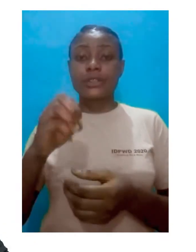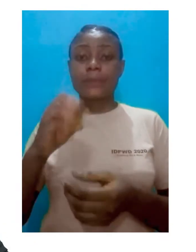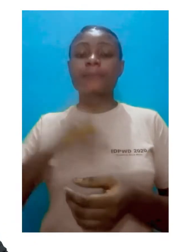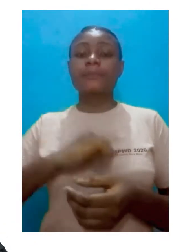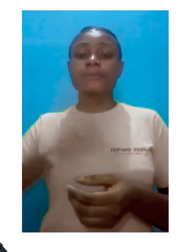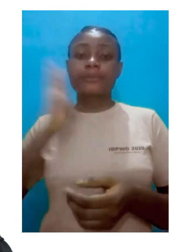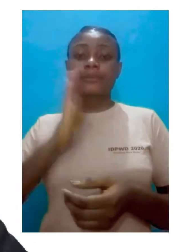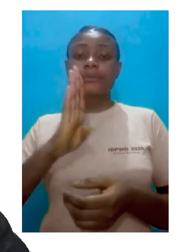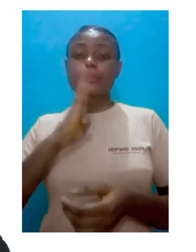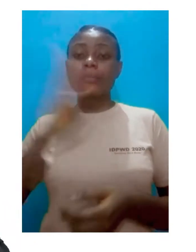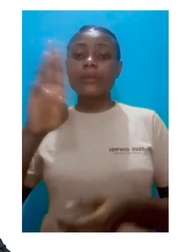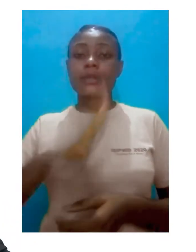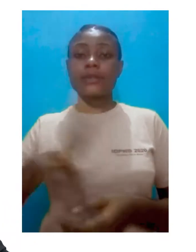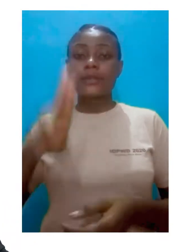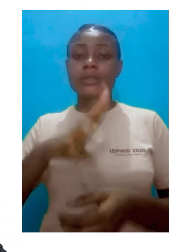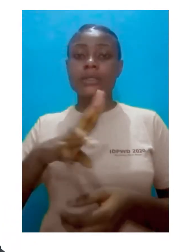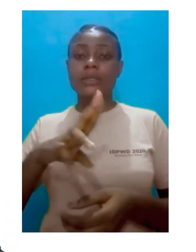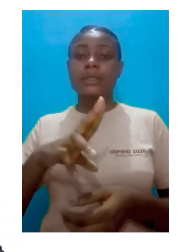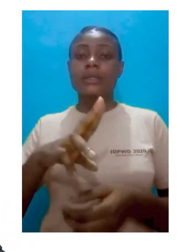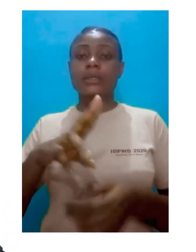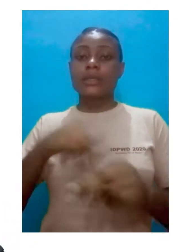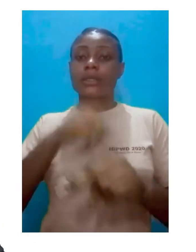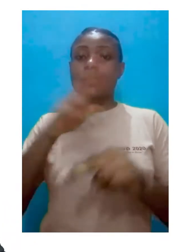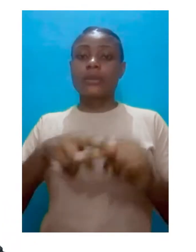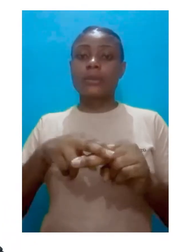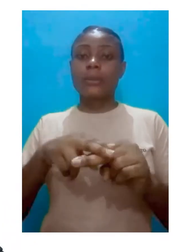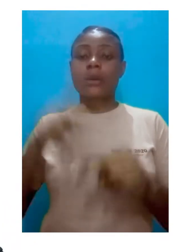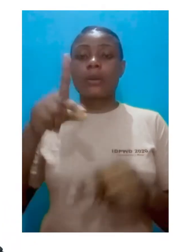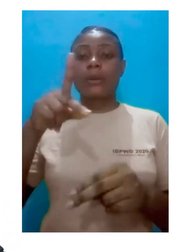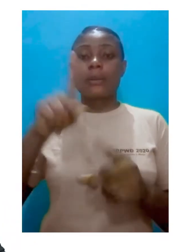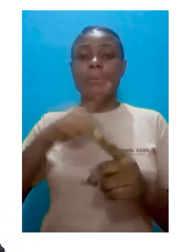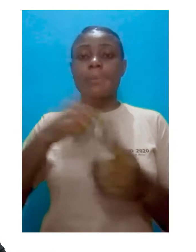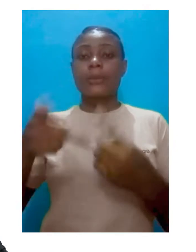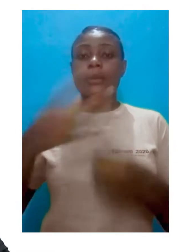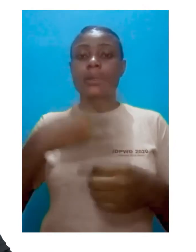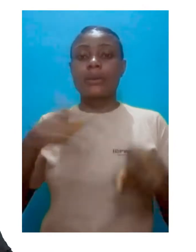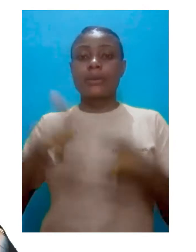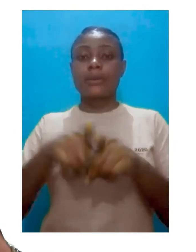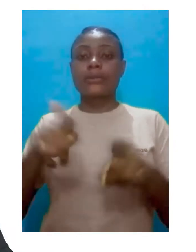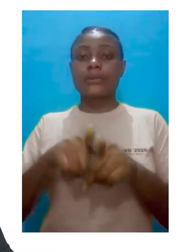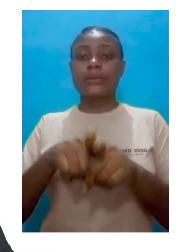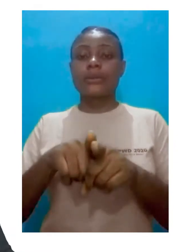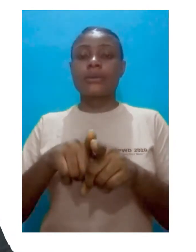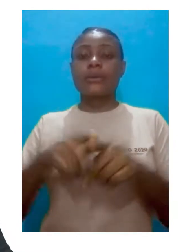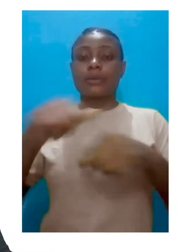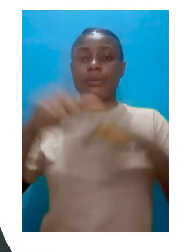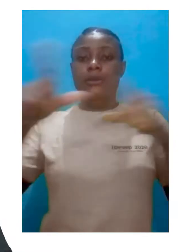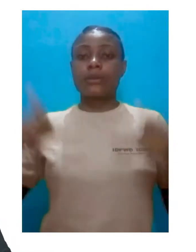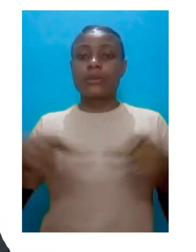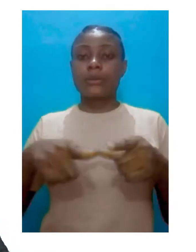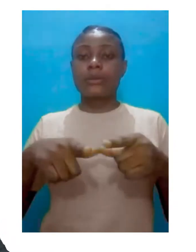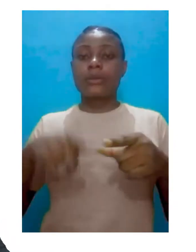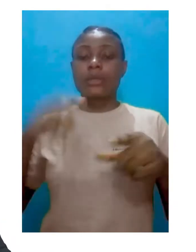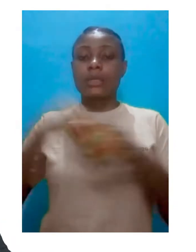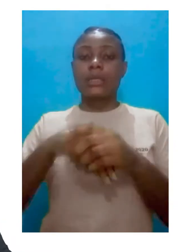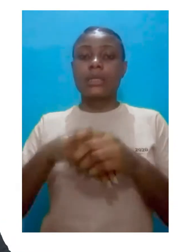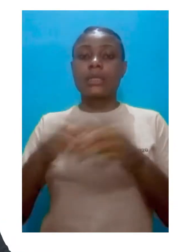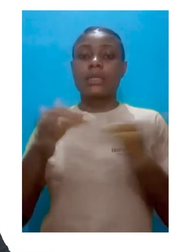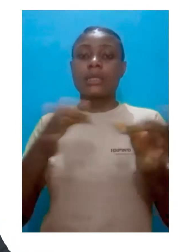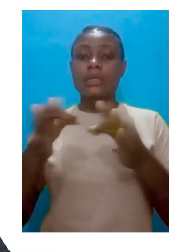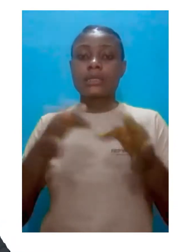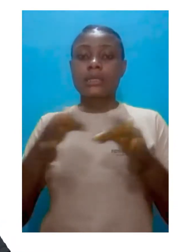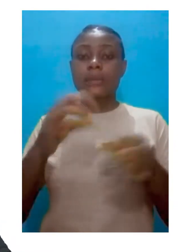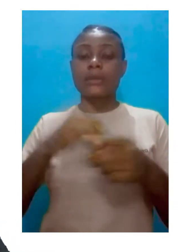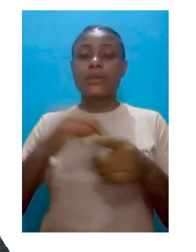shapes, so I'm going to be using both the conventional parameter and also the indigenous